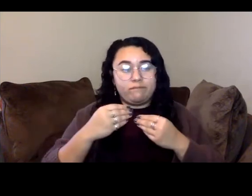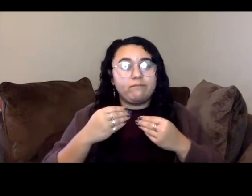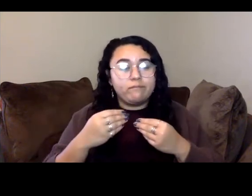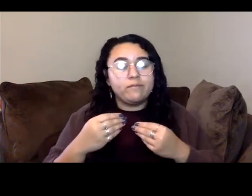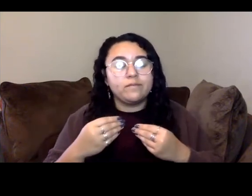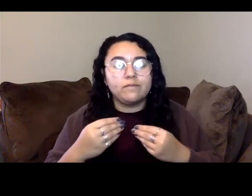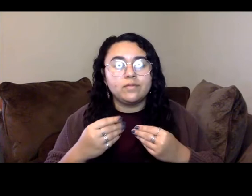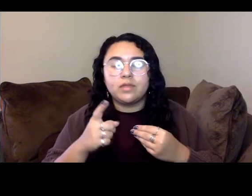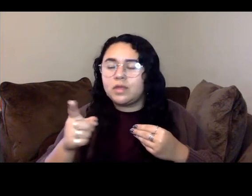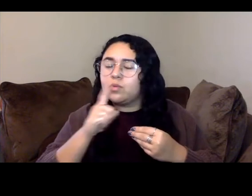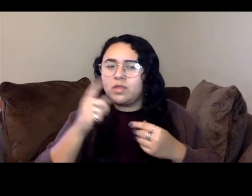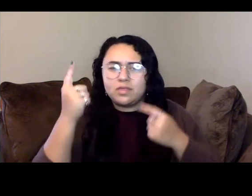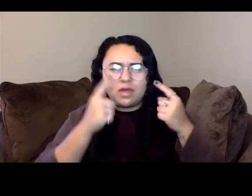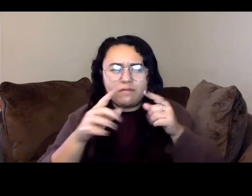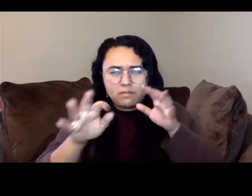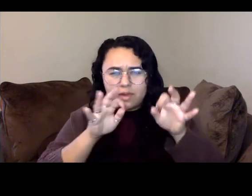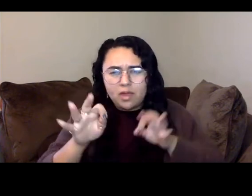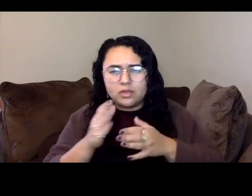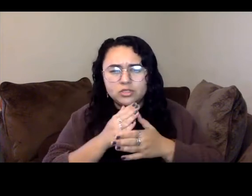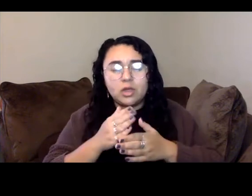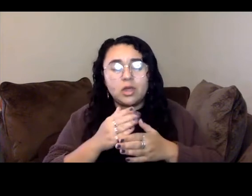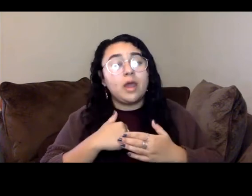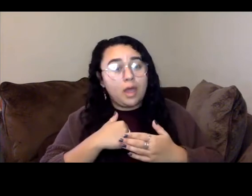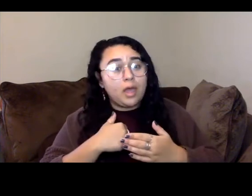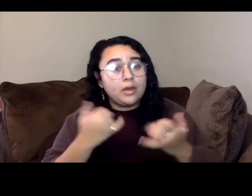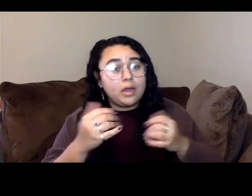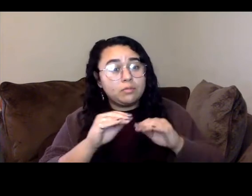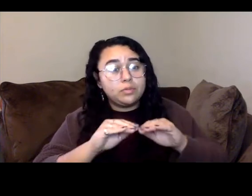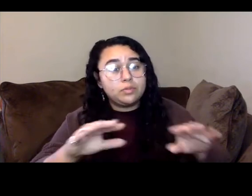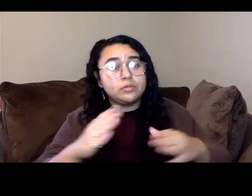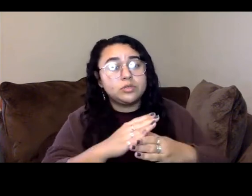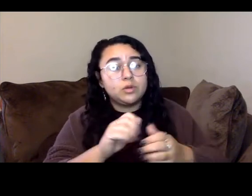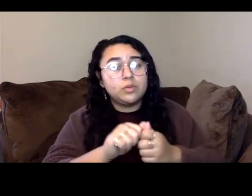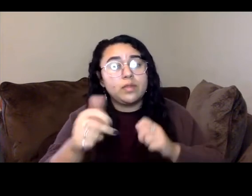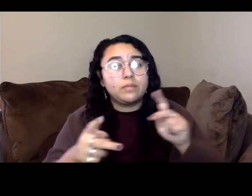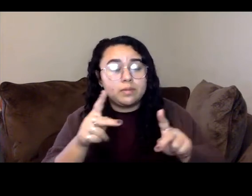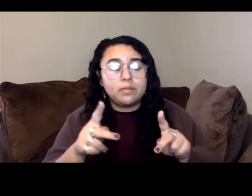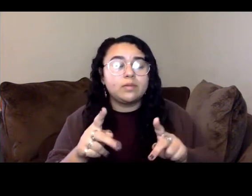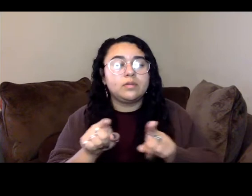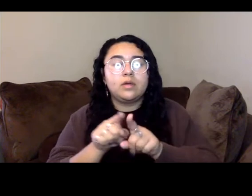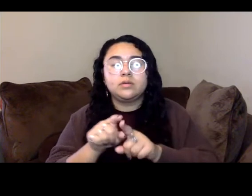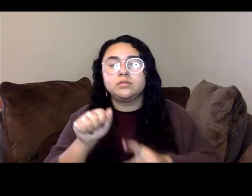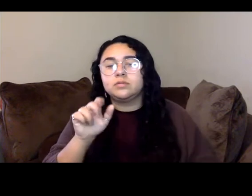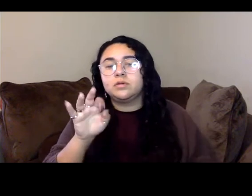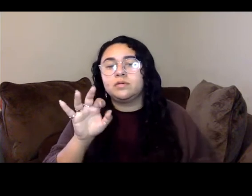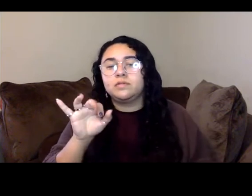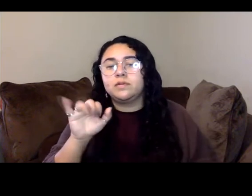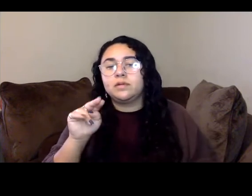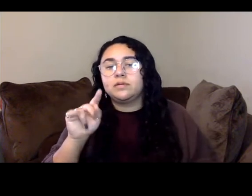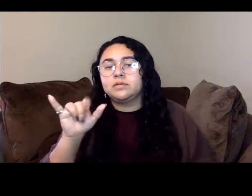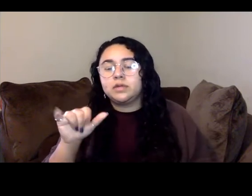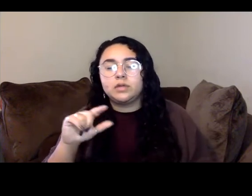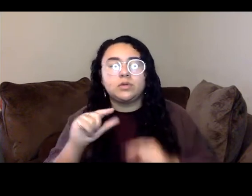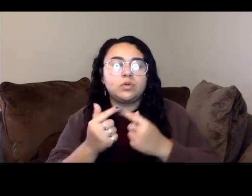I've been able to share them with so many others, including the affinity group work that I've done at my son's school and with our